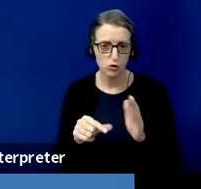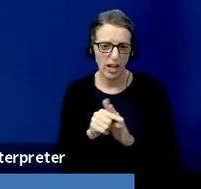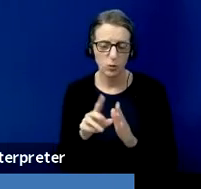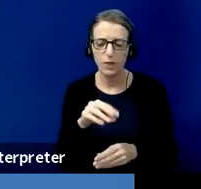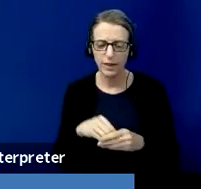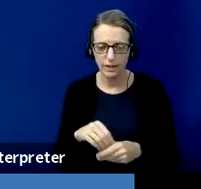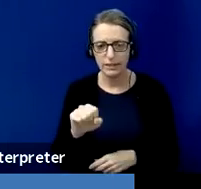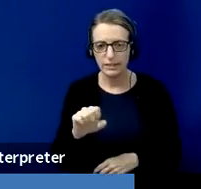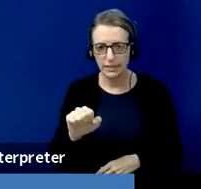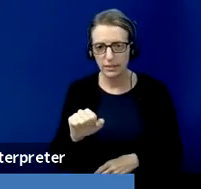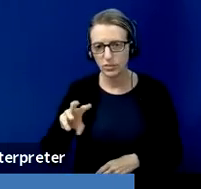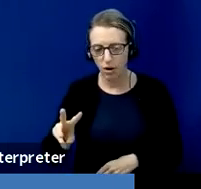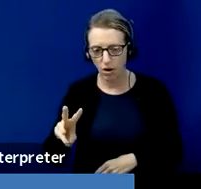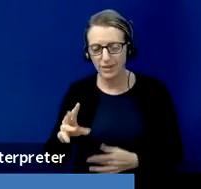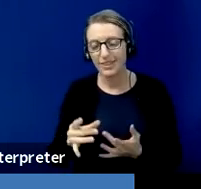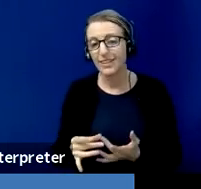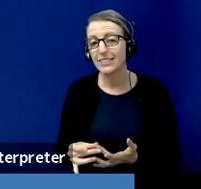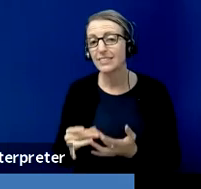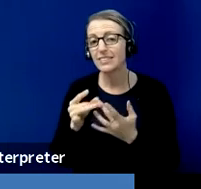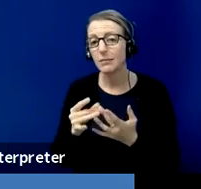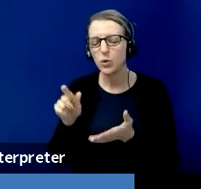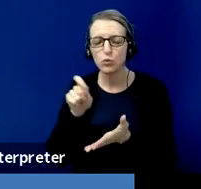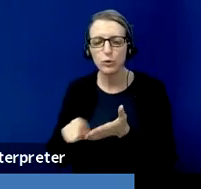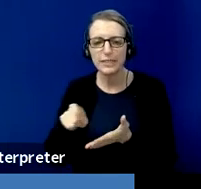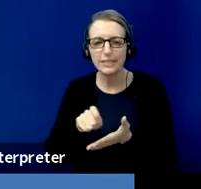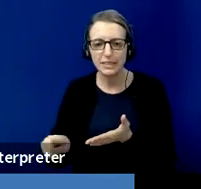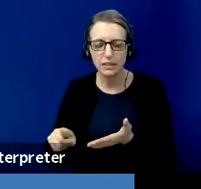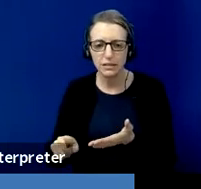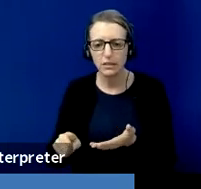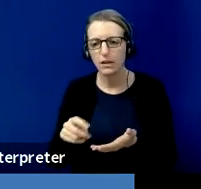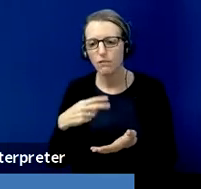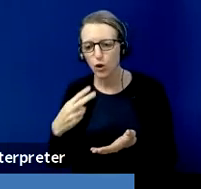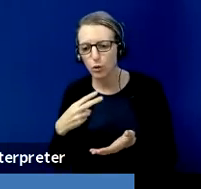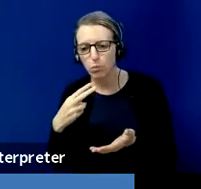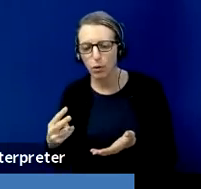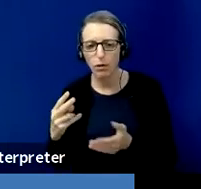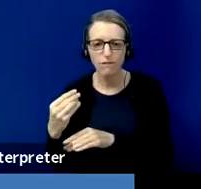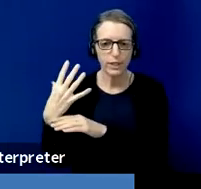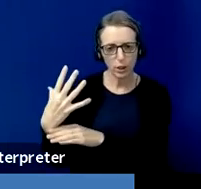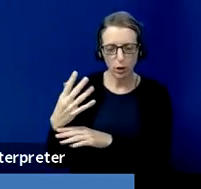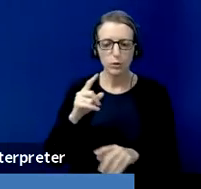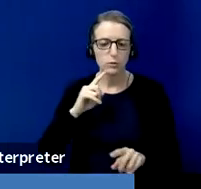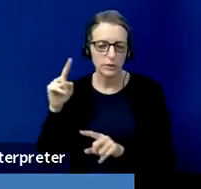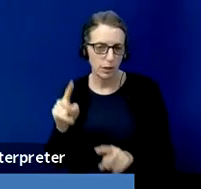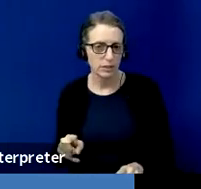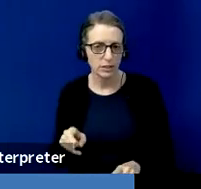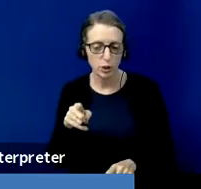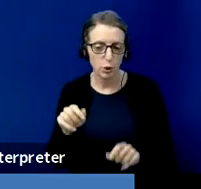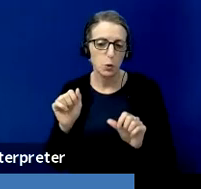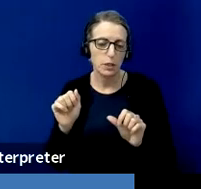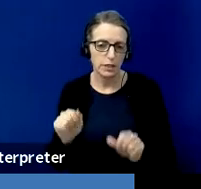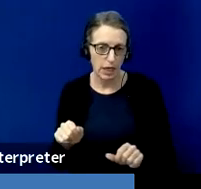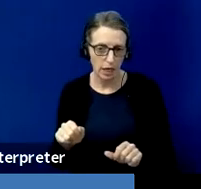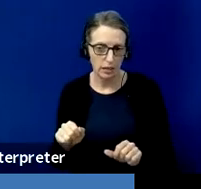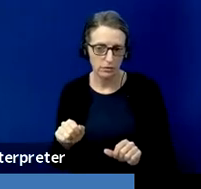have, except for written responses, verbal responses, video responses that you can do as a teacher on what they